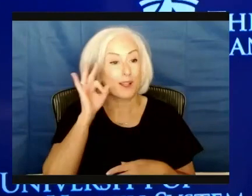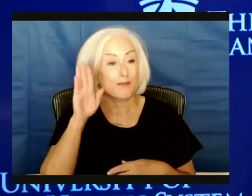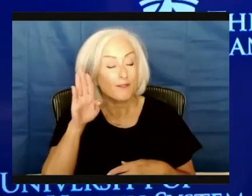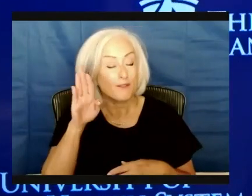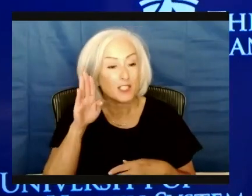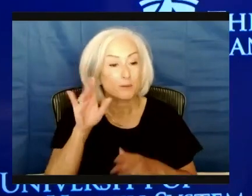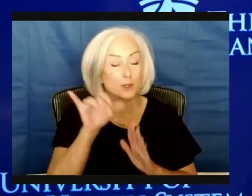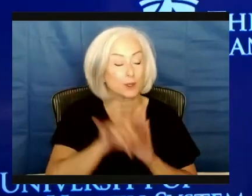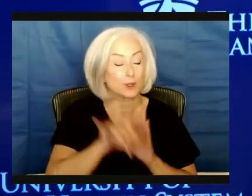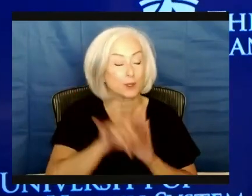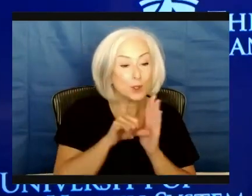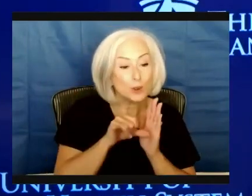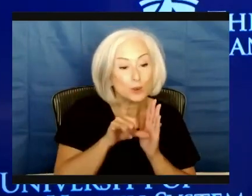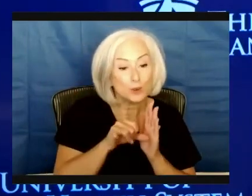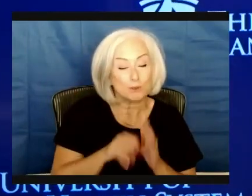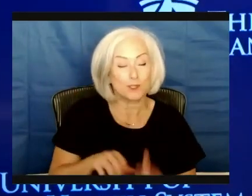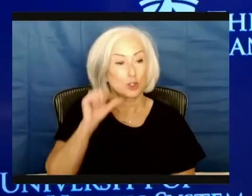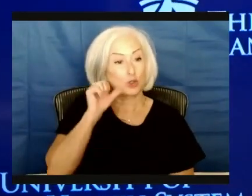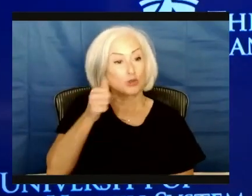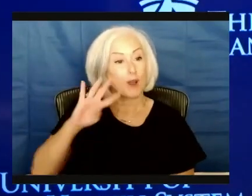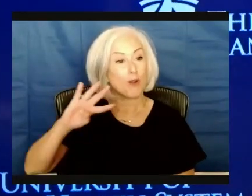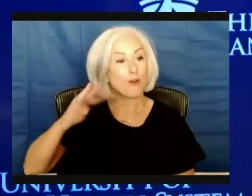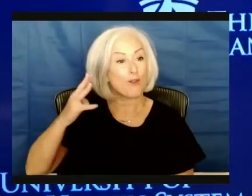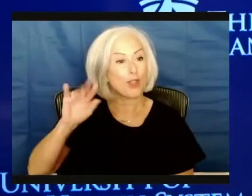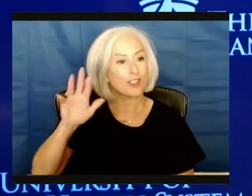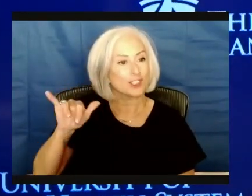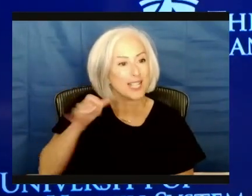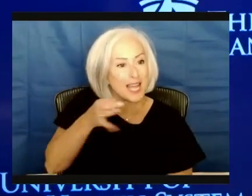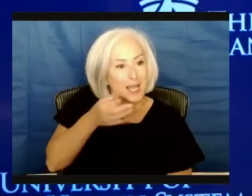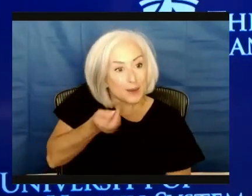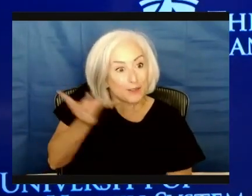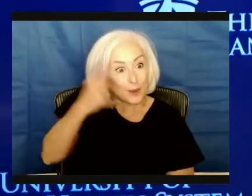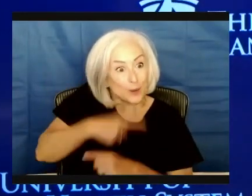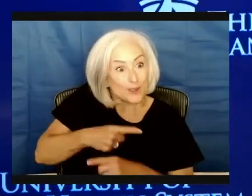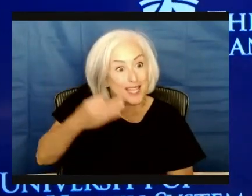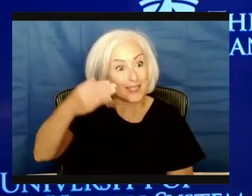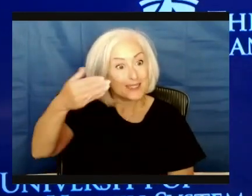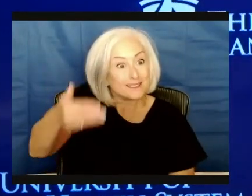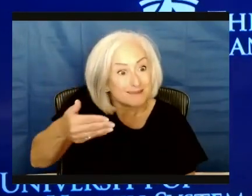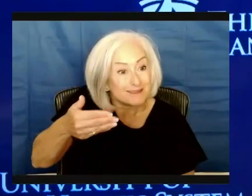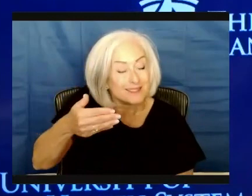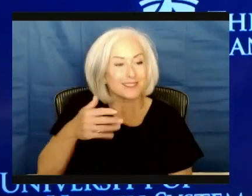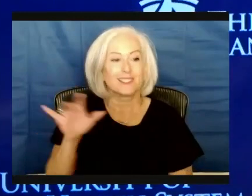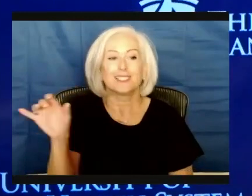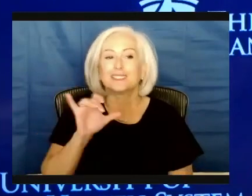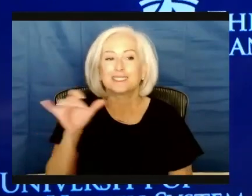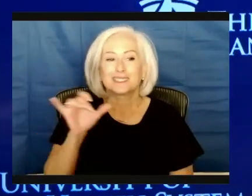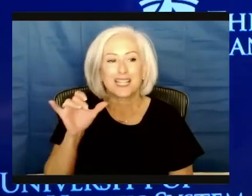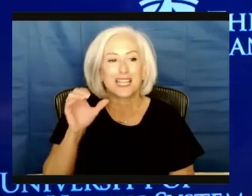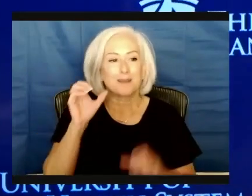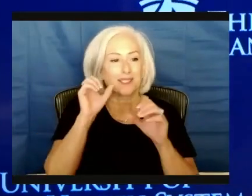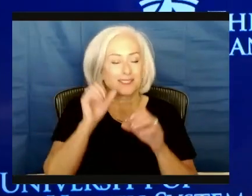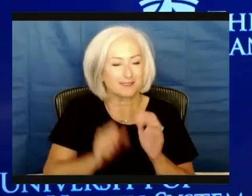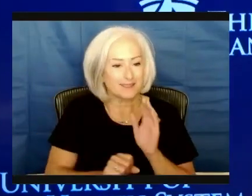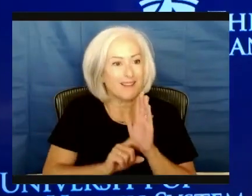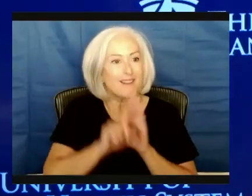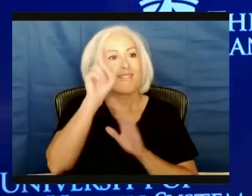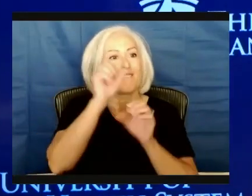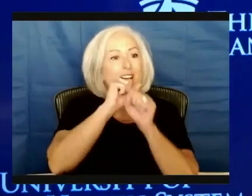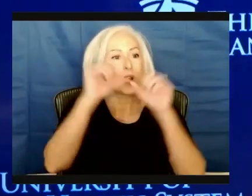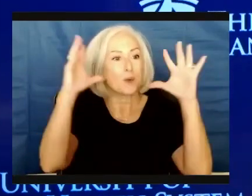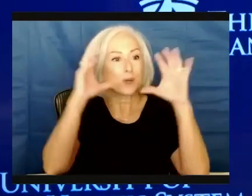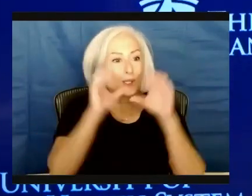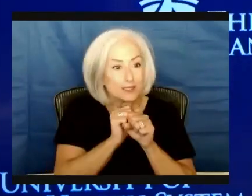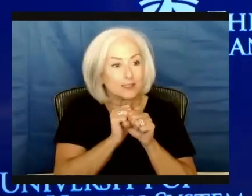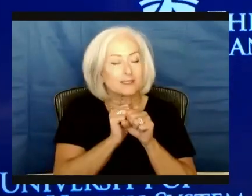channel. Tomorrow, the 4th of July, is just days away, and just like fireworks, injuries shoot high up into the sky too. Ways to keep